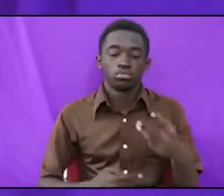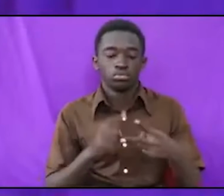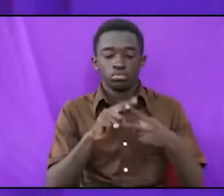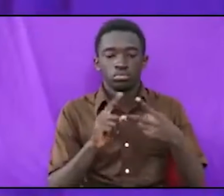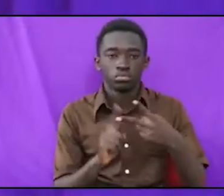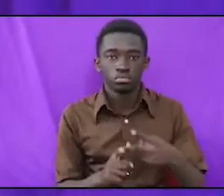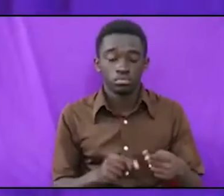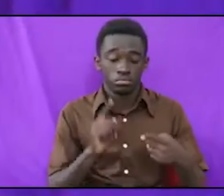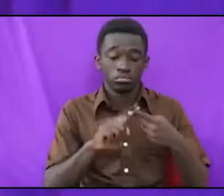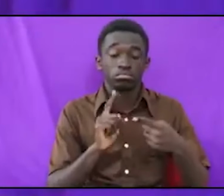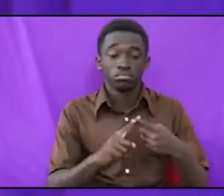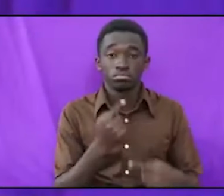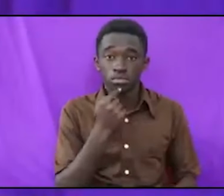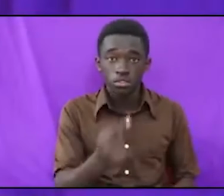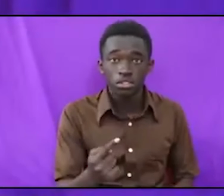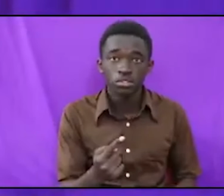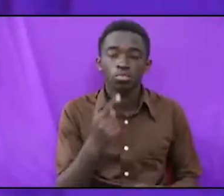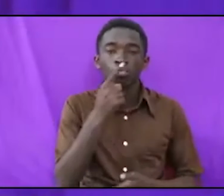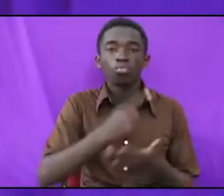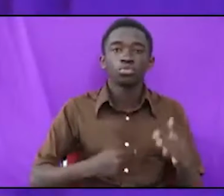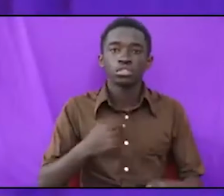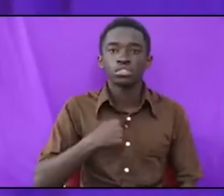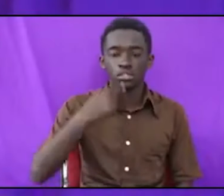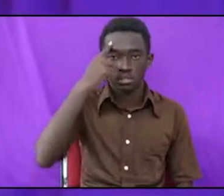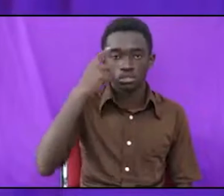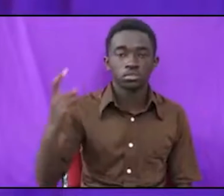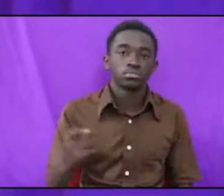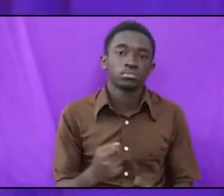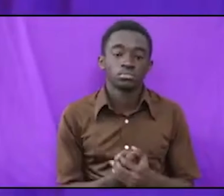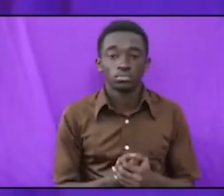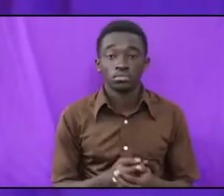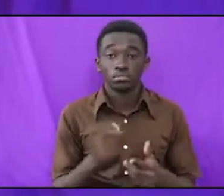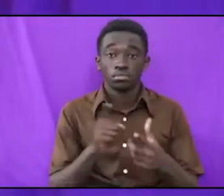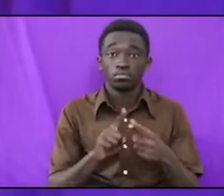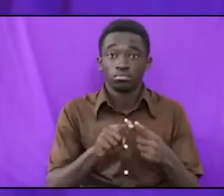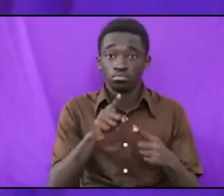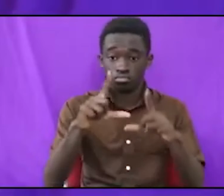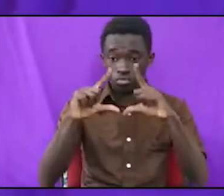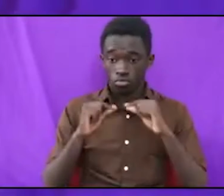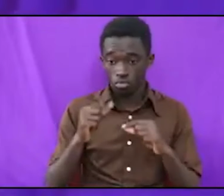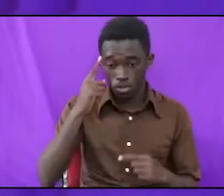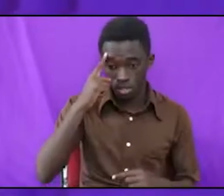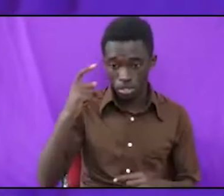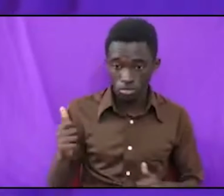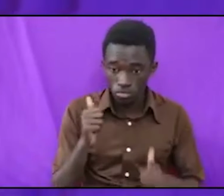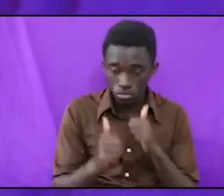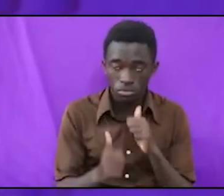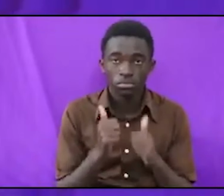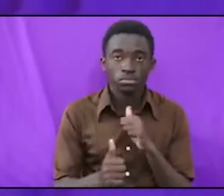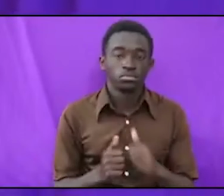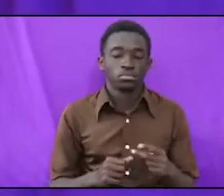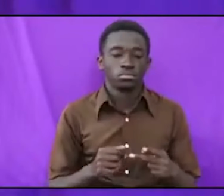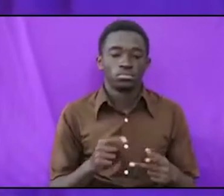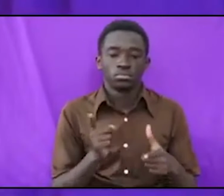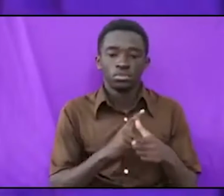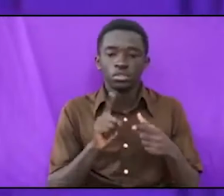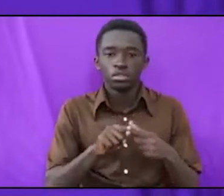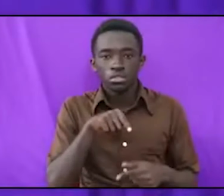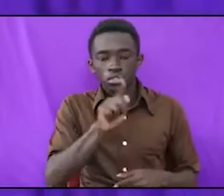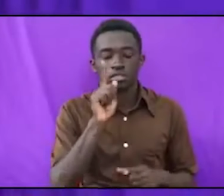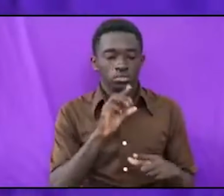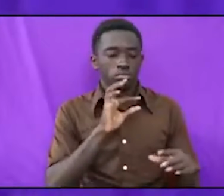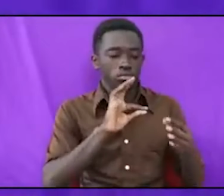tell me the dream that I had. And then after you tell me the dream that I had, tell me the interpretation of the